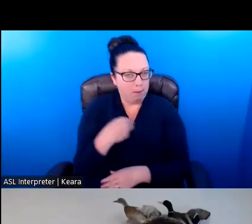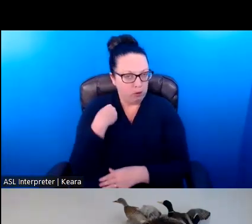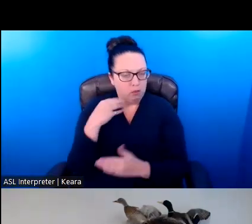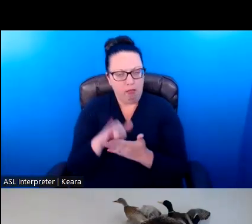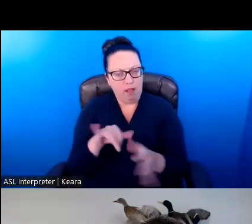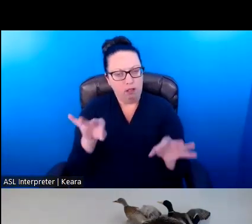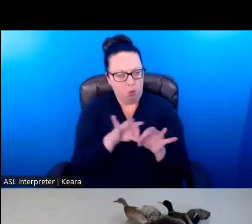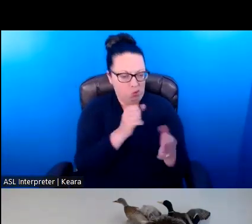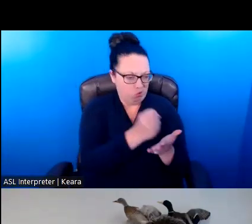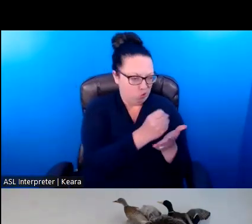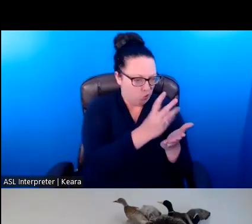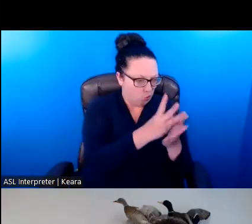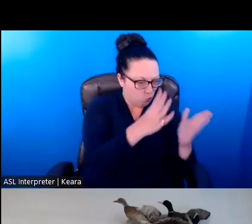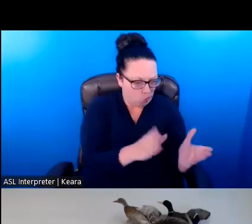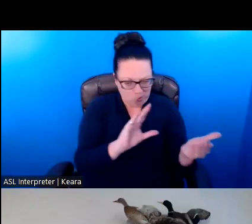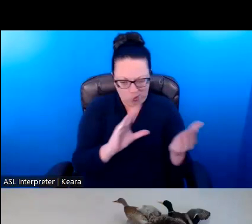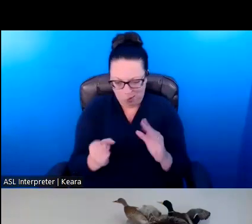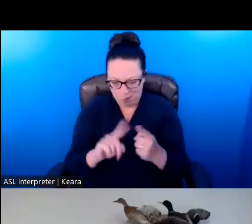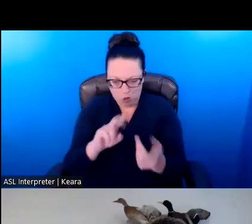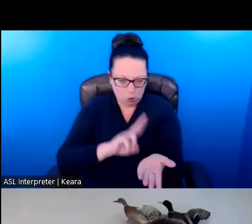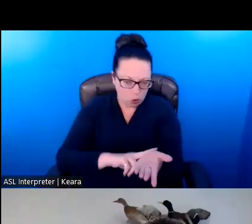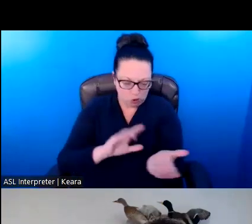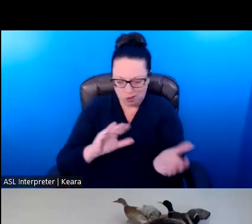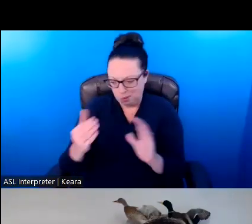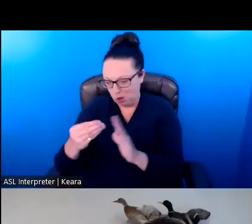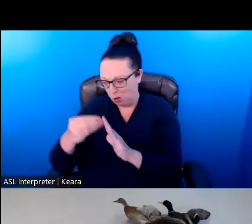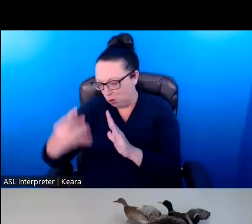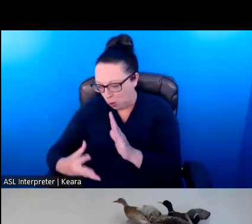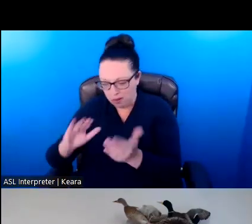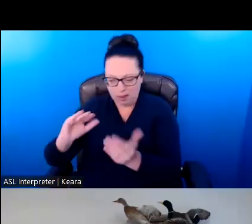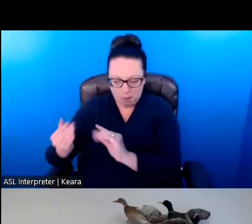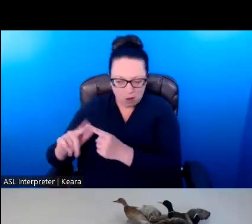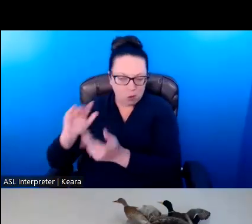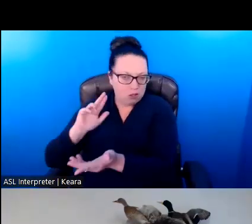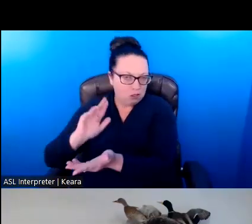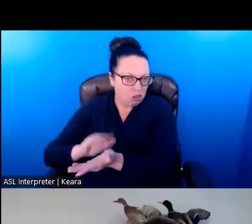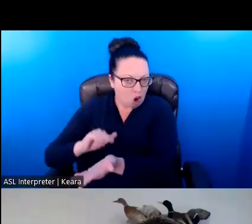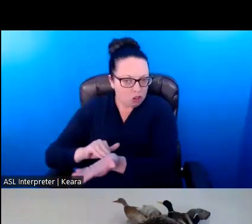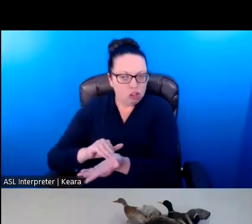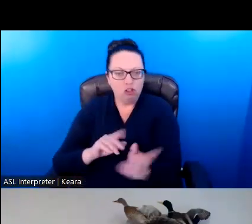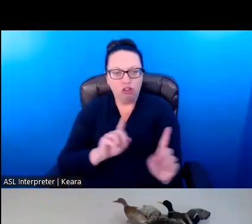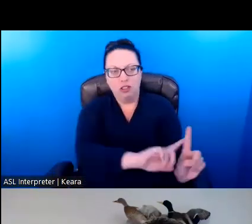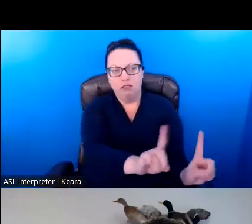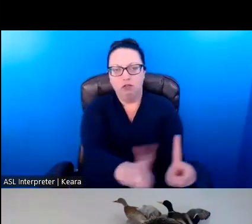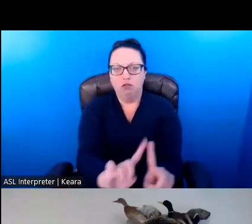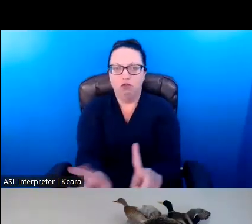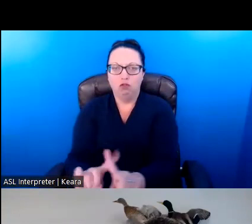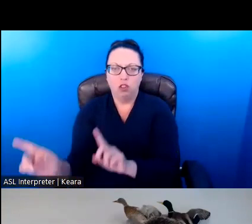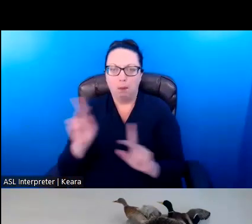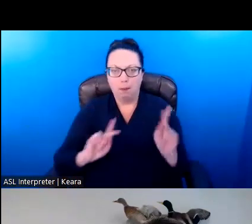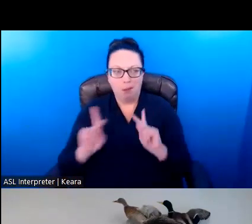social worker, a nurse, a resident, a student, a doctor, those are the different people you could talk to. And if